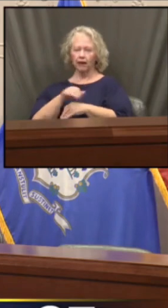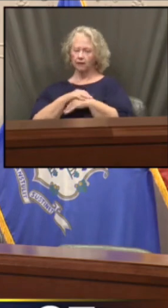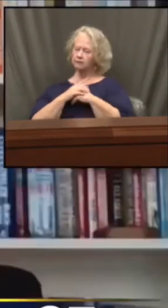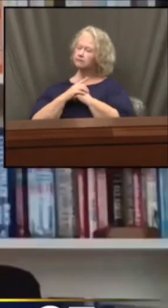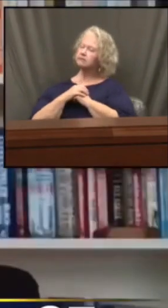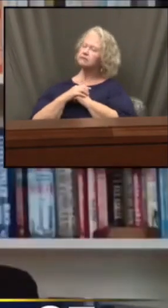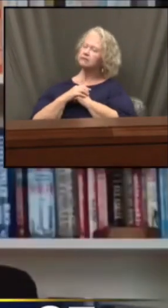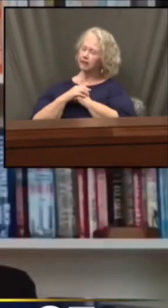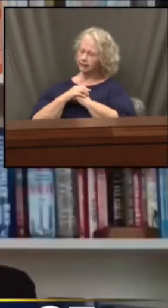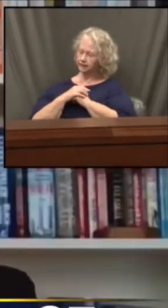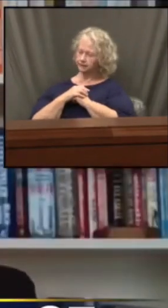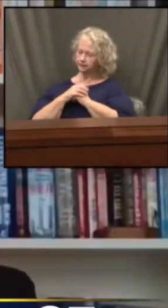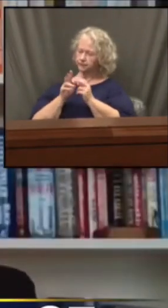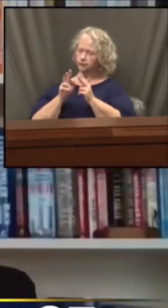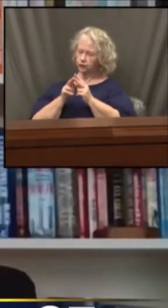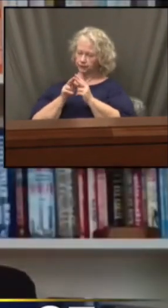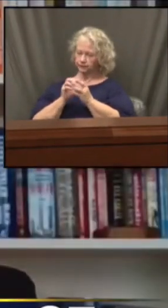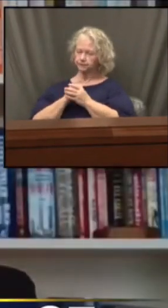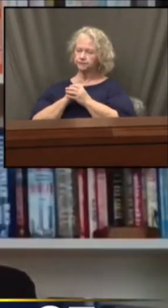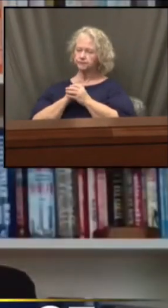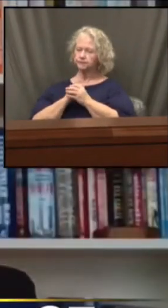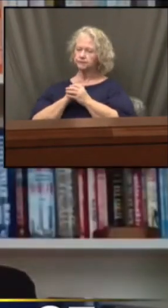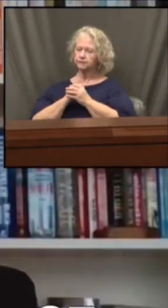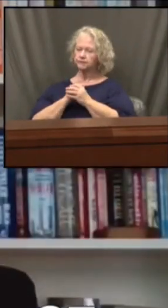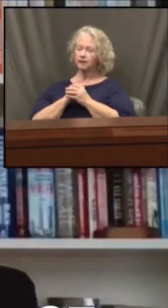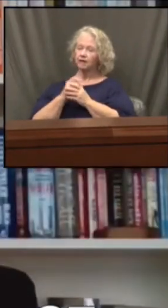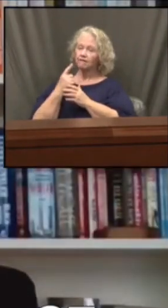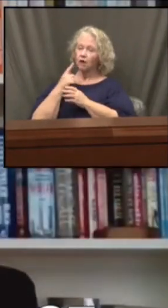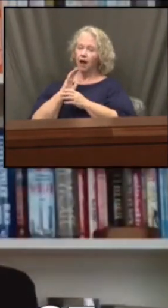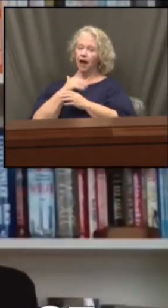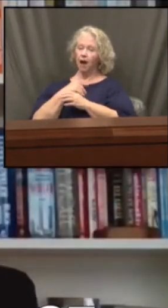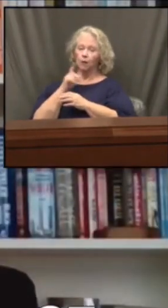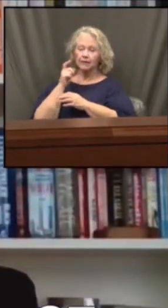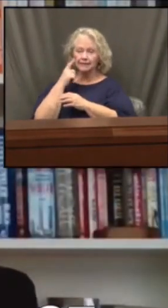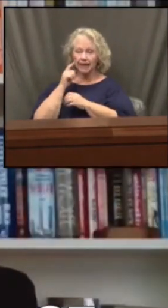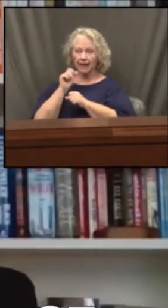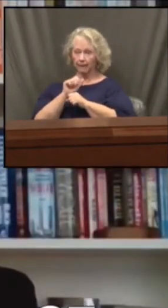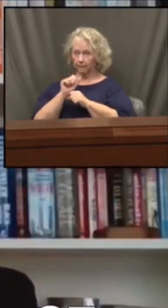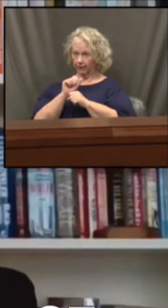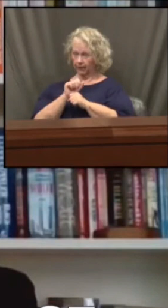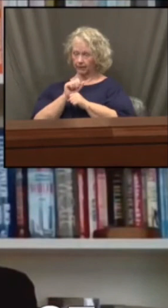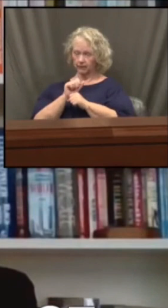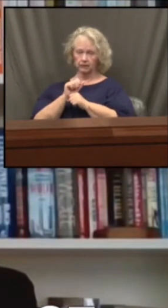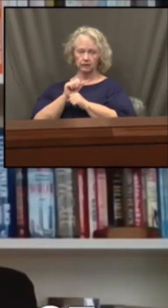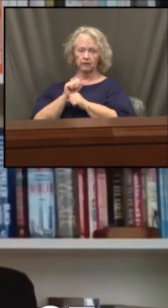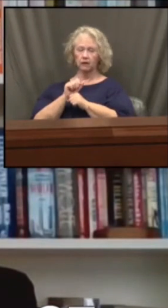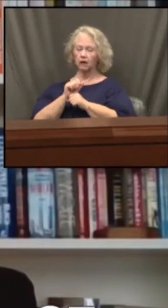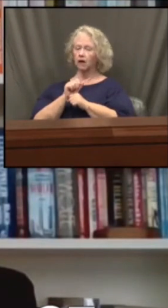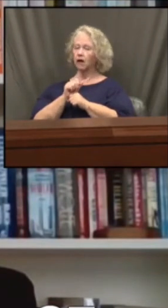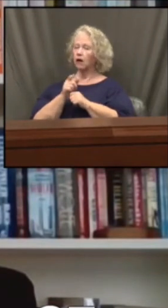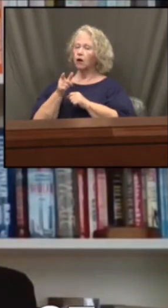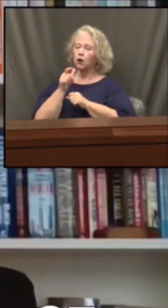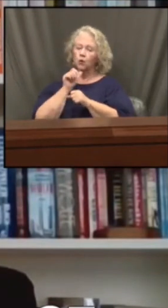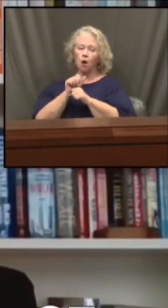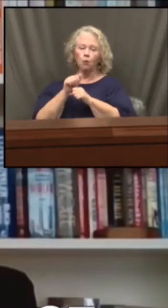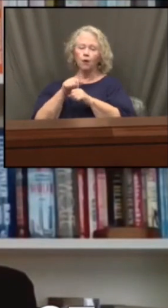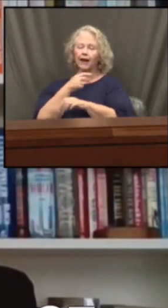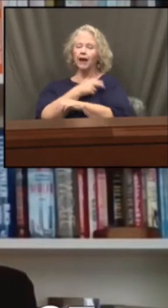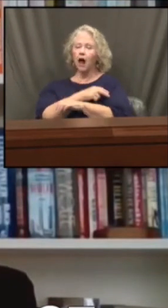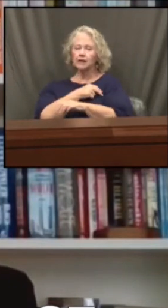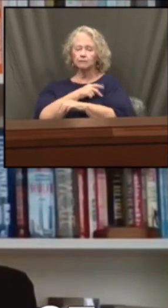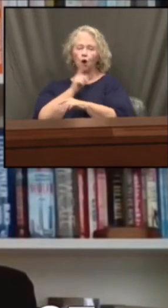So two things for the state employees who don't fall under the hospital or long-term care